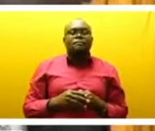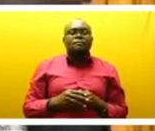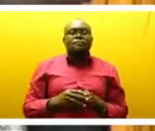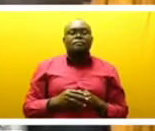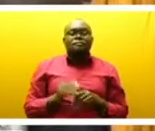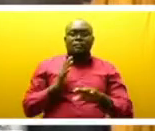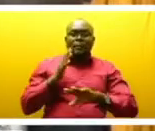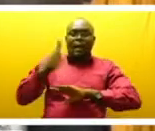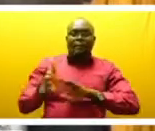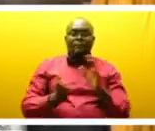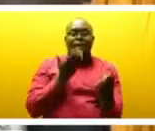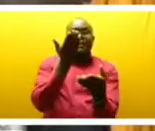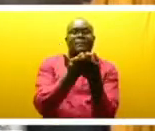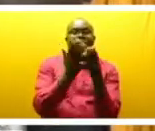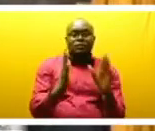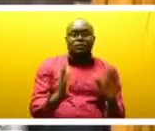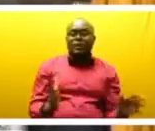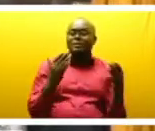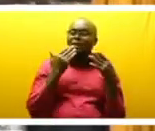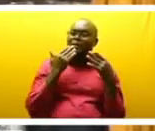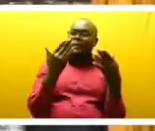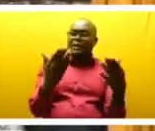After the petitioners. Thank you.